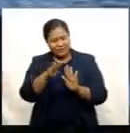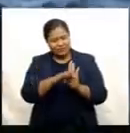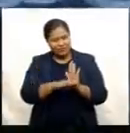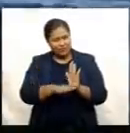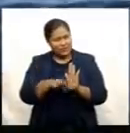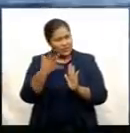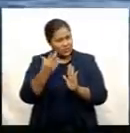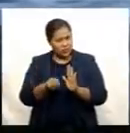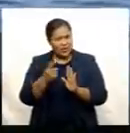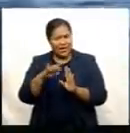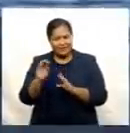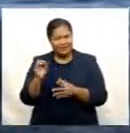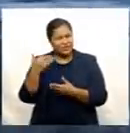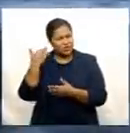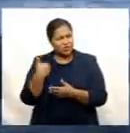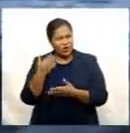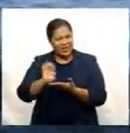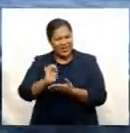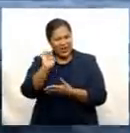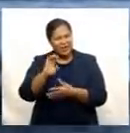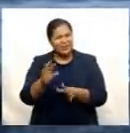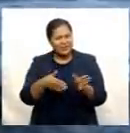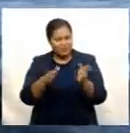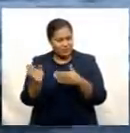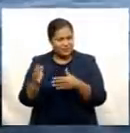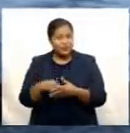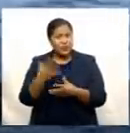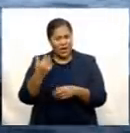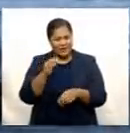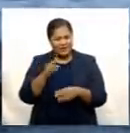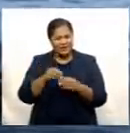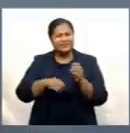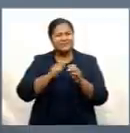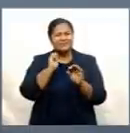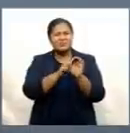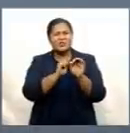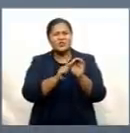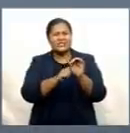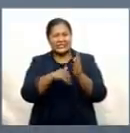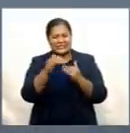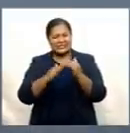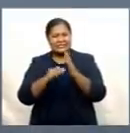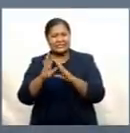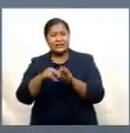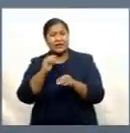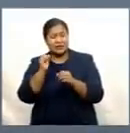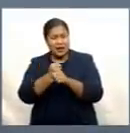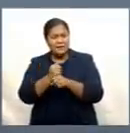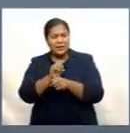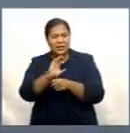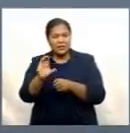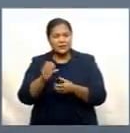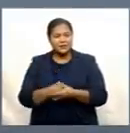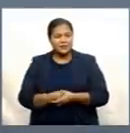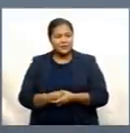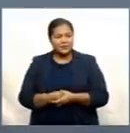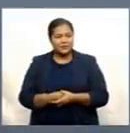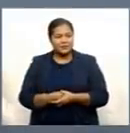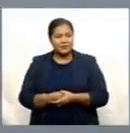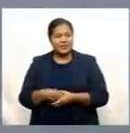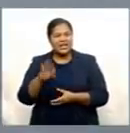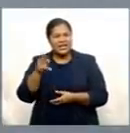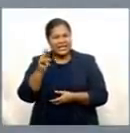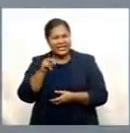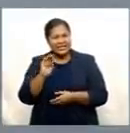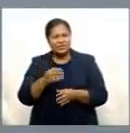economic movement. They may have a construction company and they may need to be on